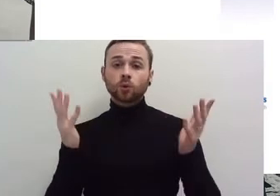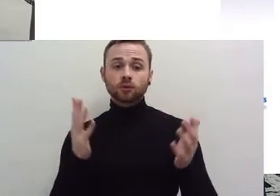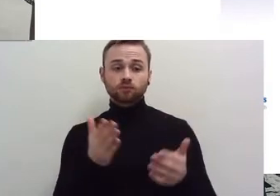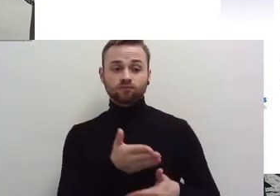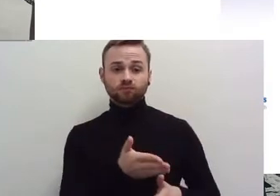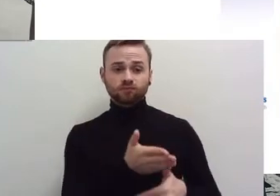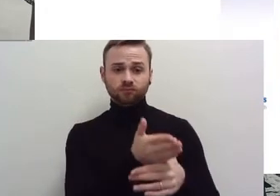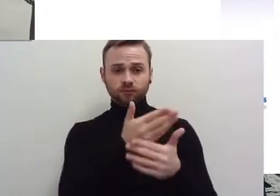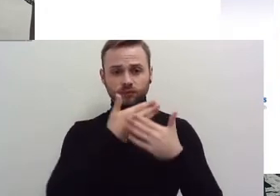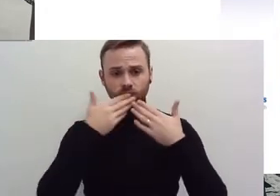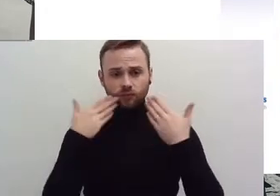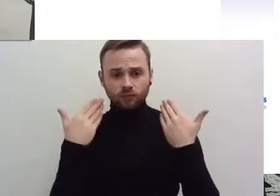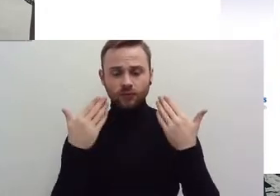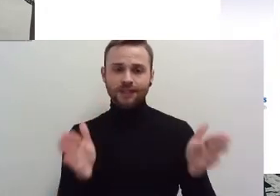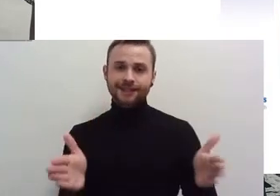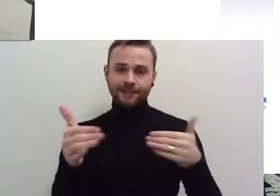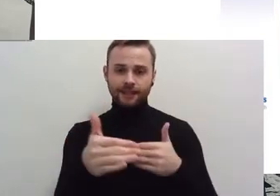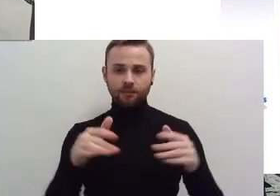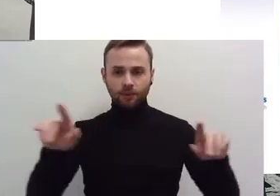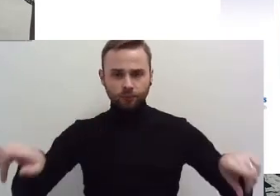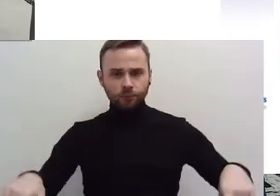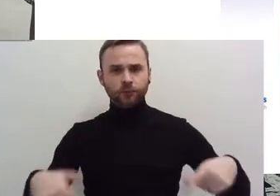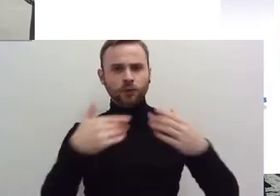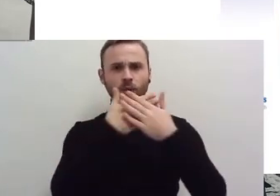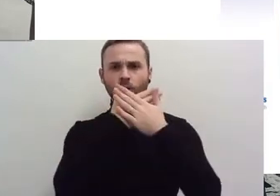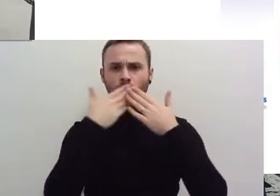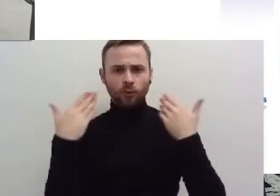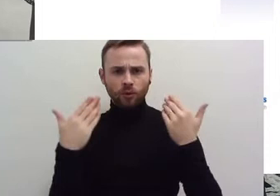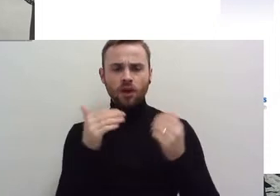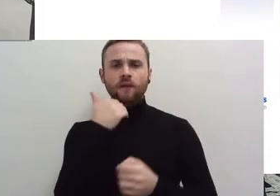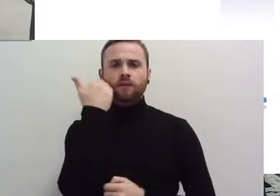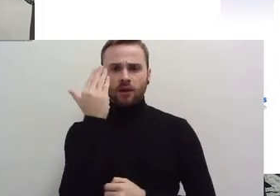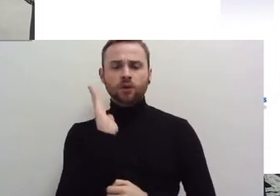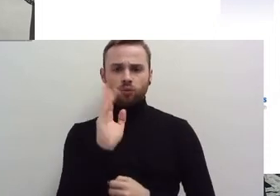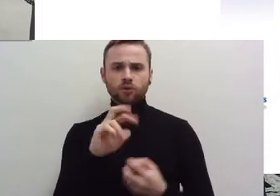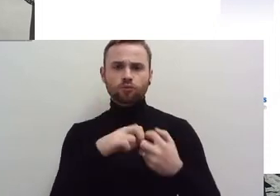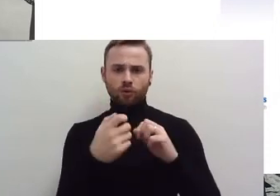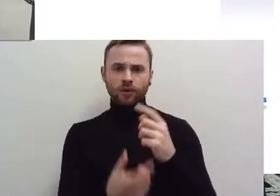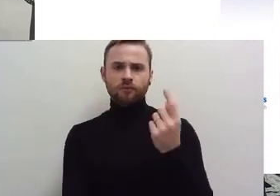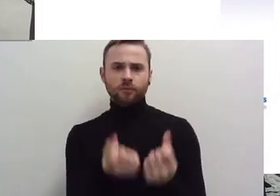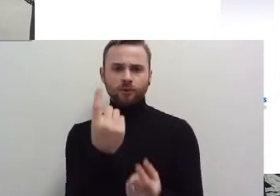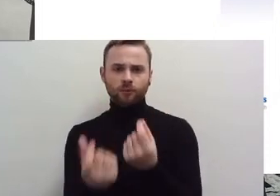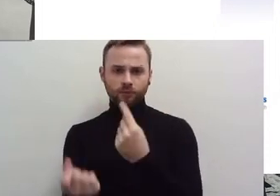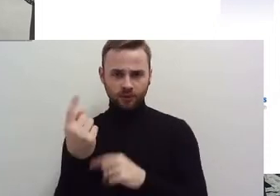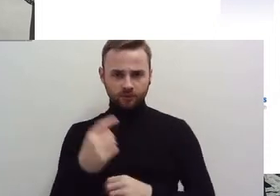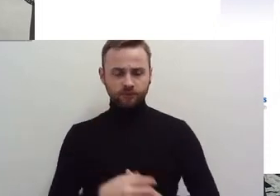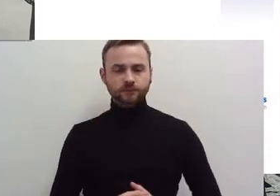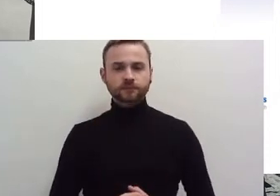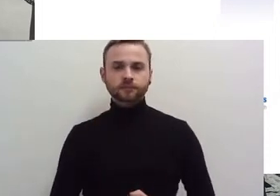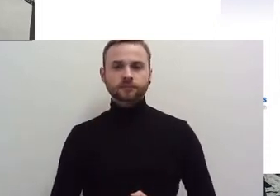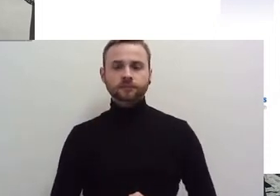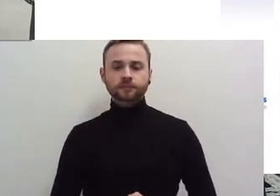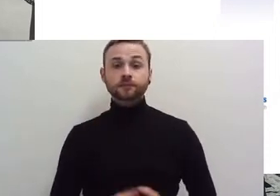well enough. So all of these results from the situation analysis have been